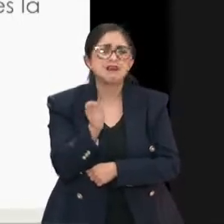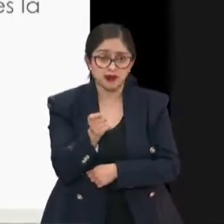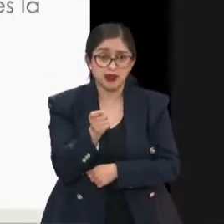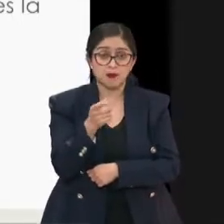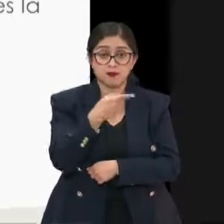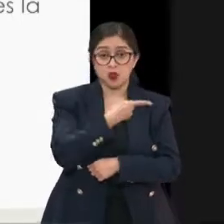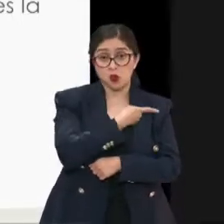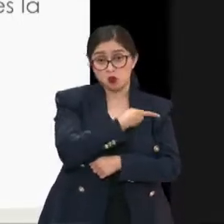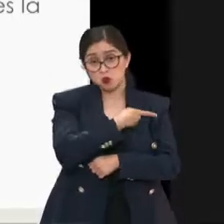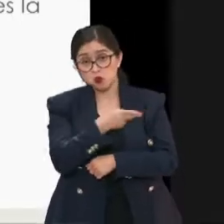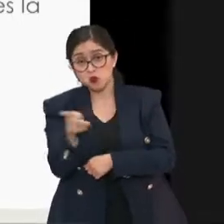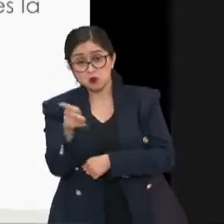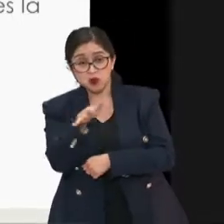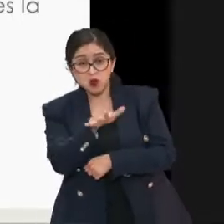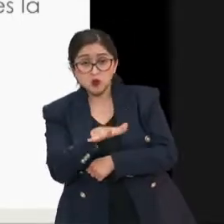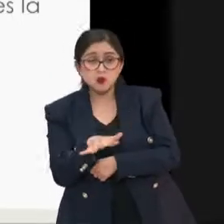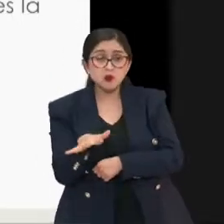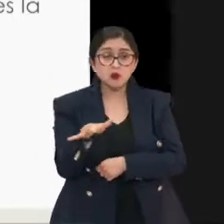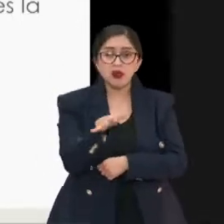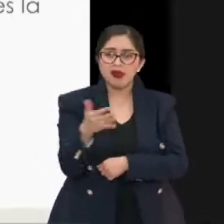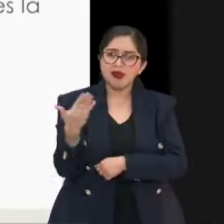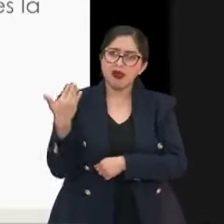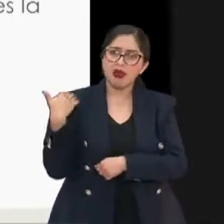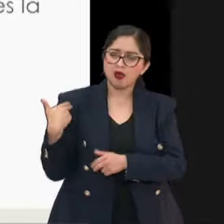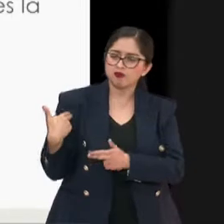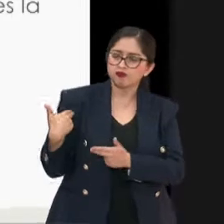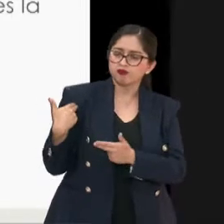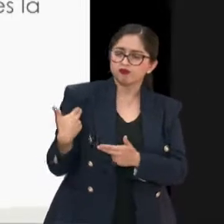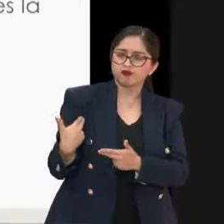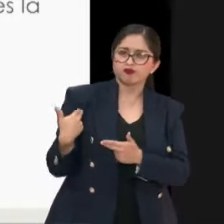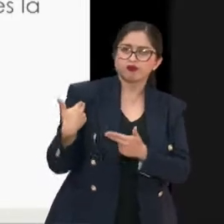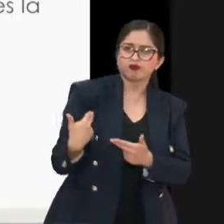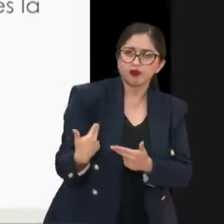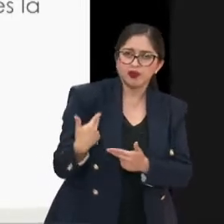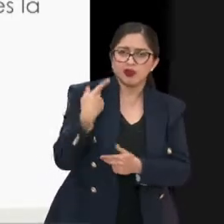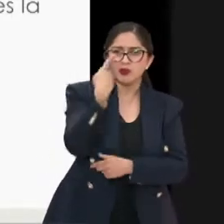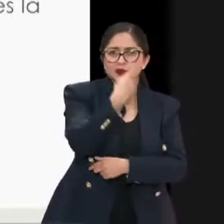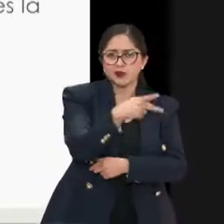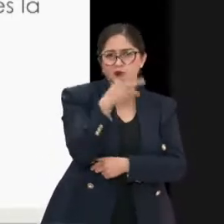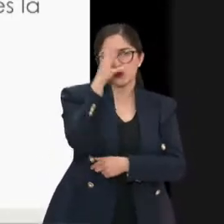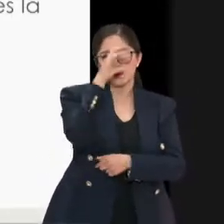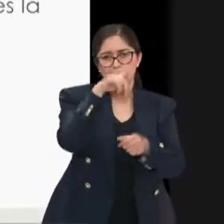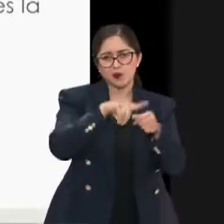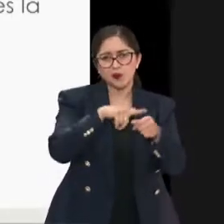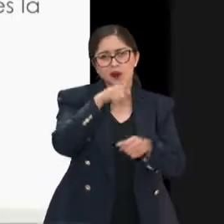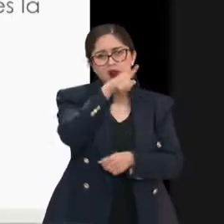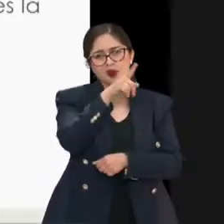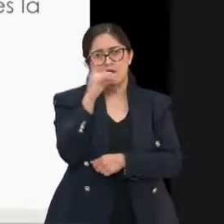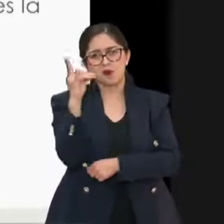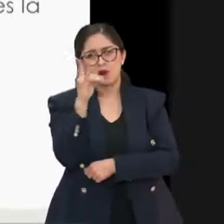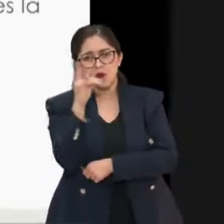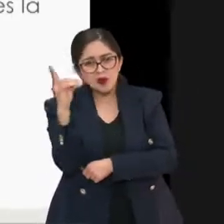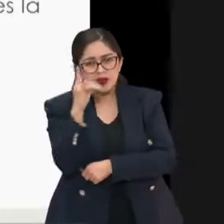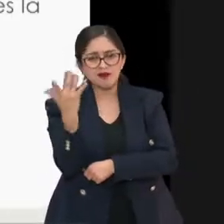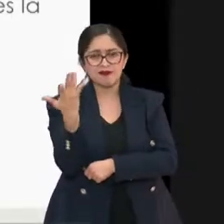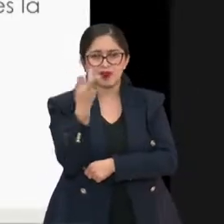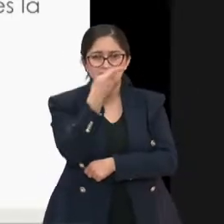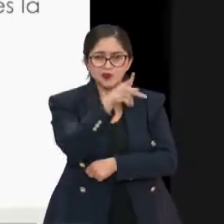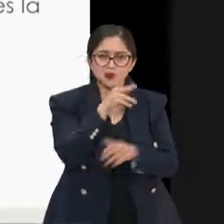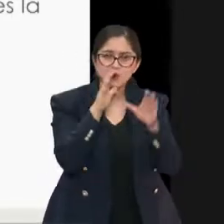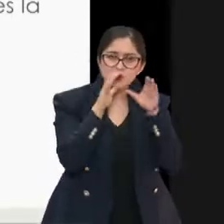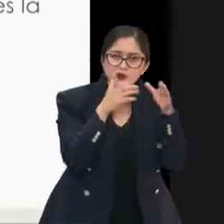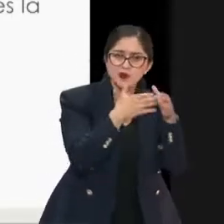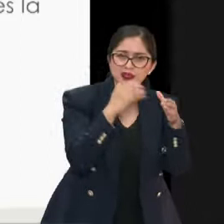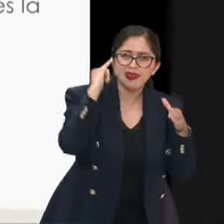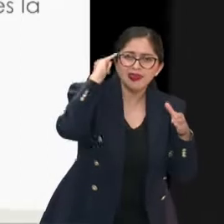elective affinity with poverty. That is, this is concentrated in the population of the original